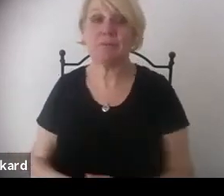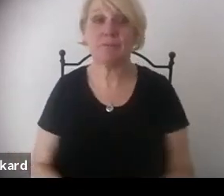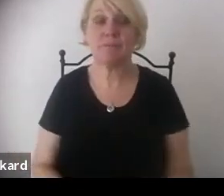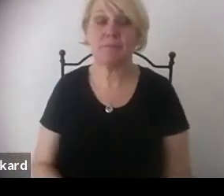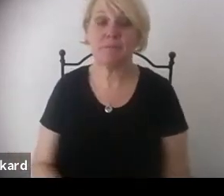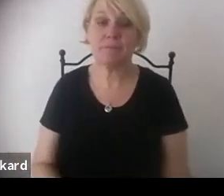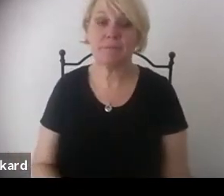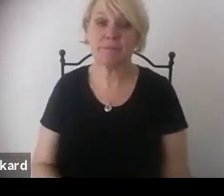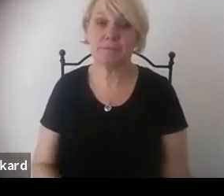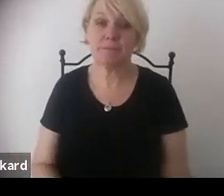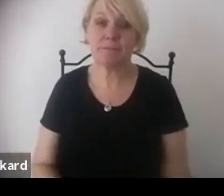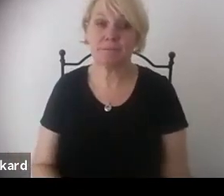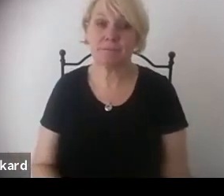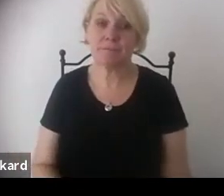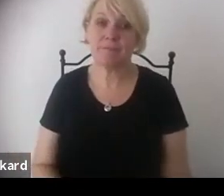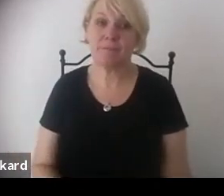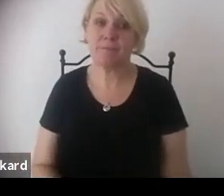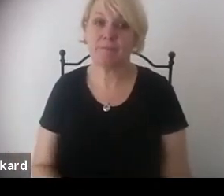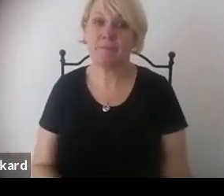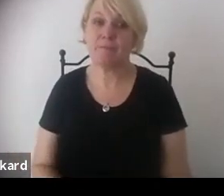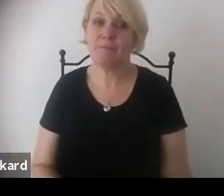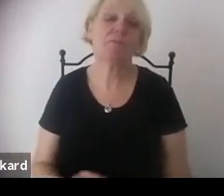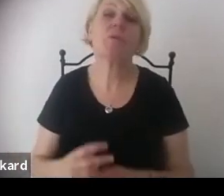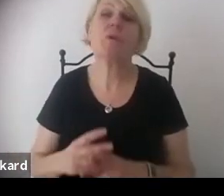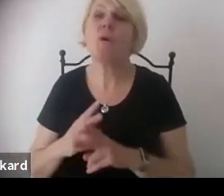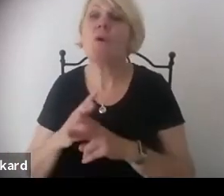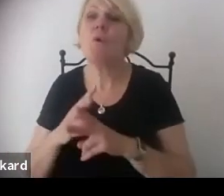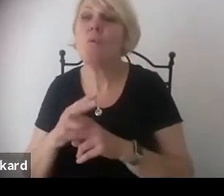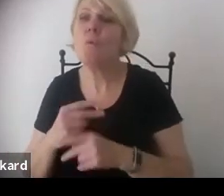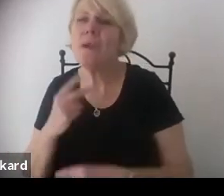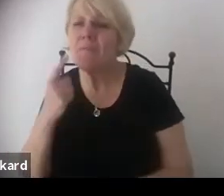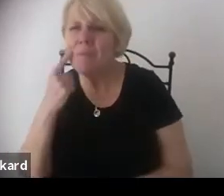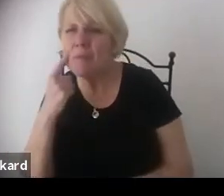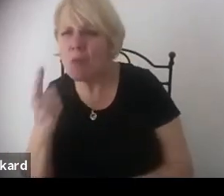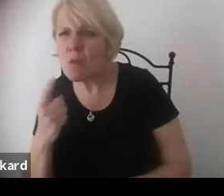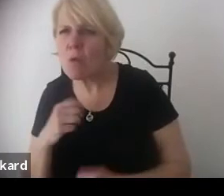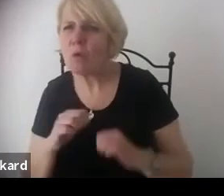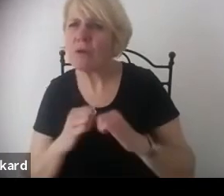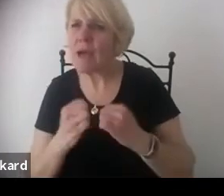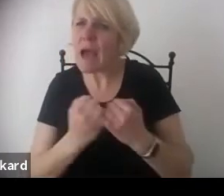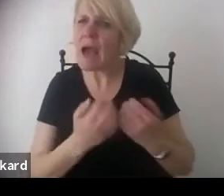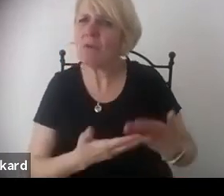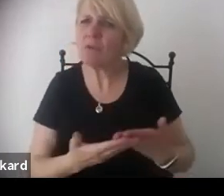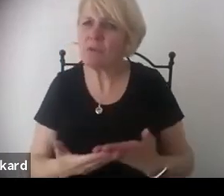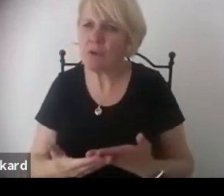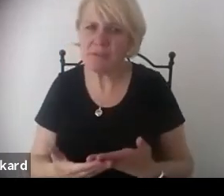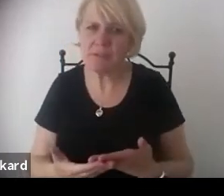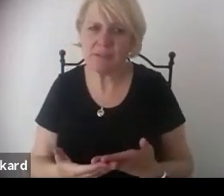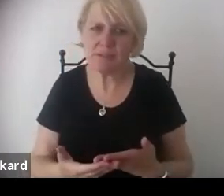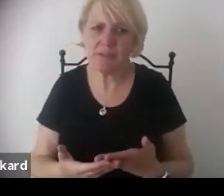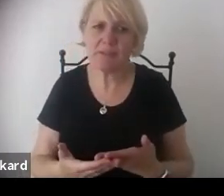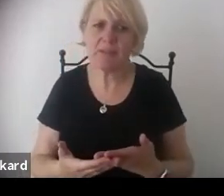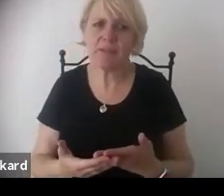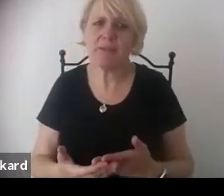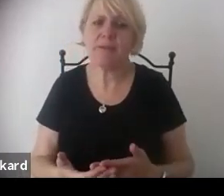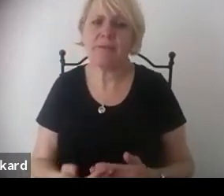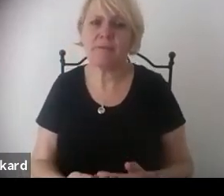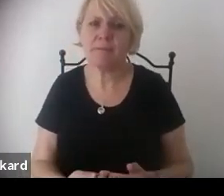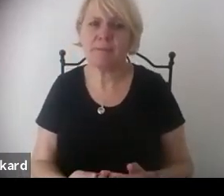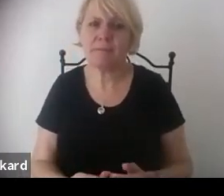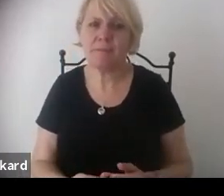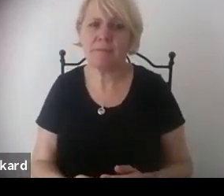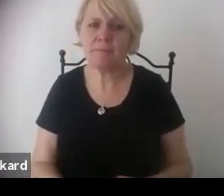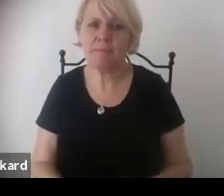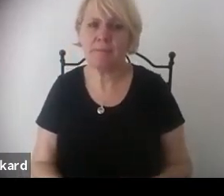have looked at how our services are provided, and one of the big changes, probably the biggest change